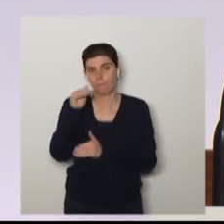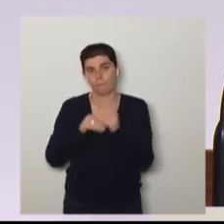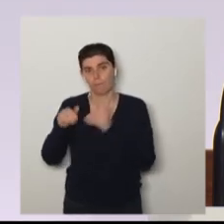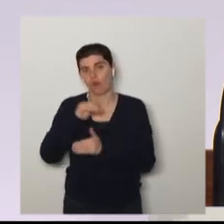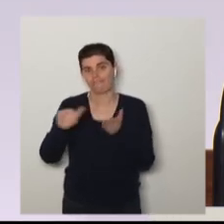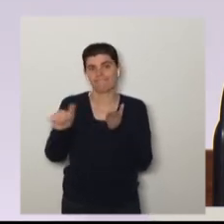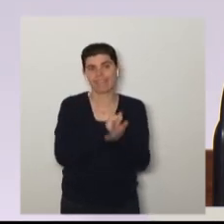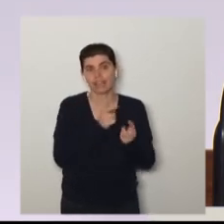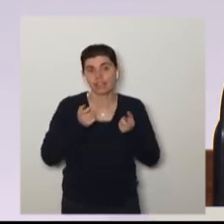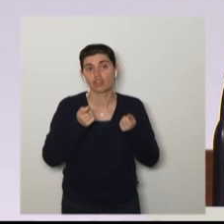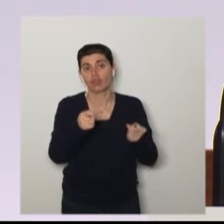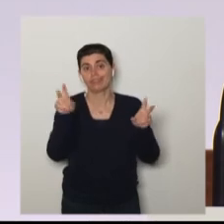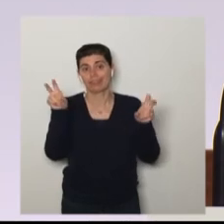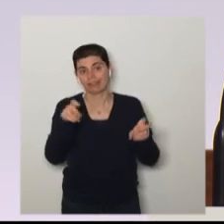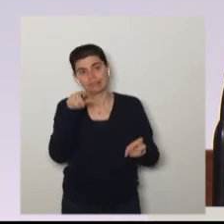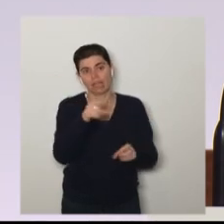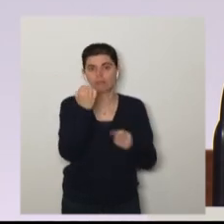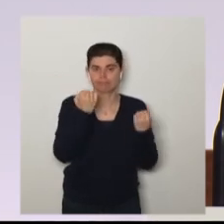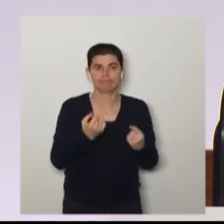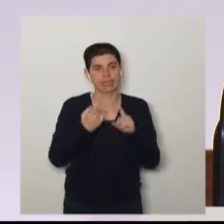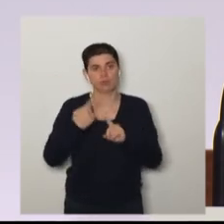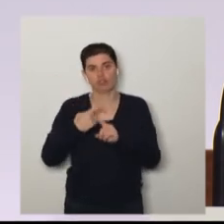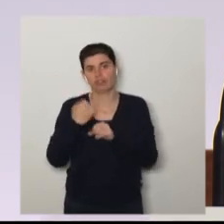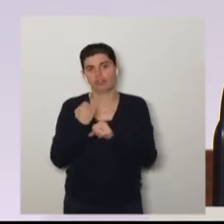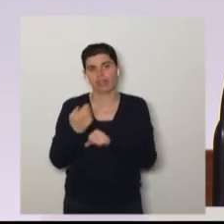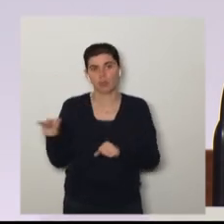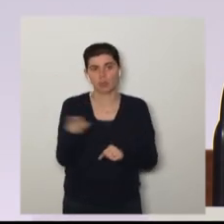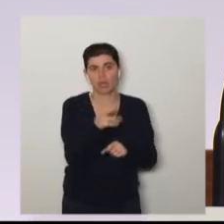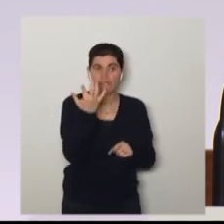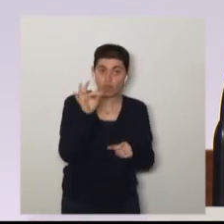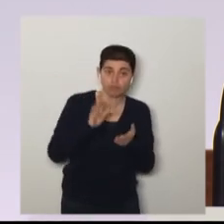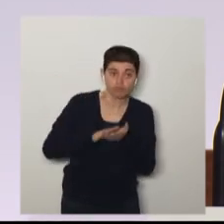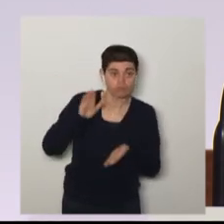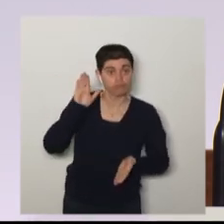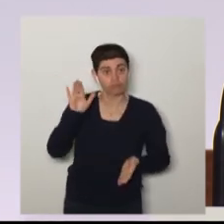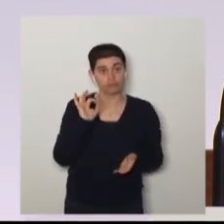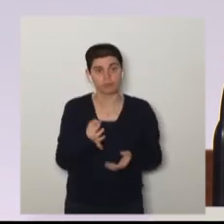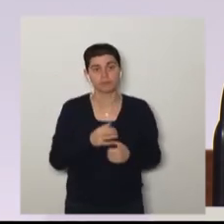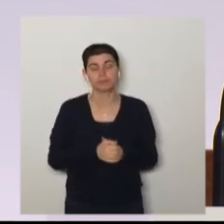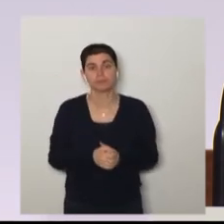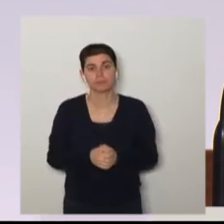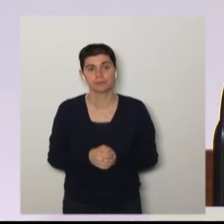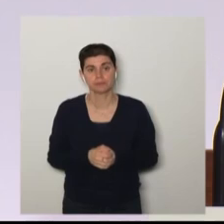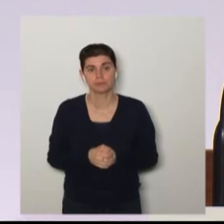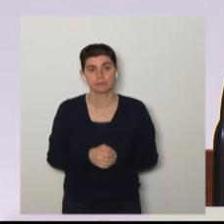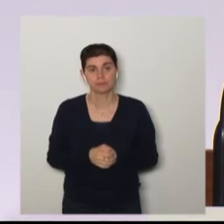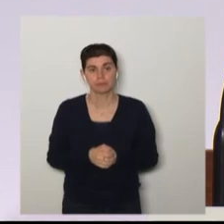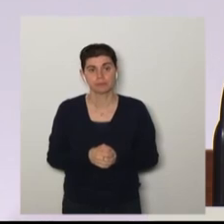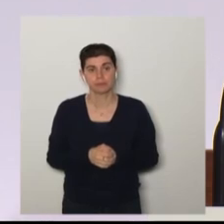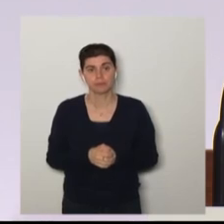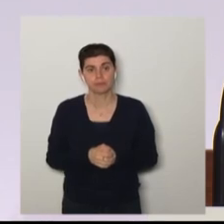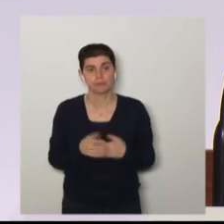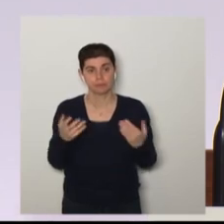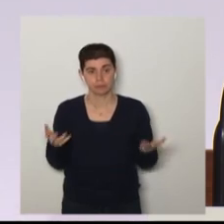really nice, and France made a promise there. And secondly, I think there's an urgency to meet